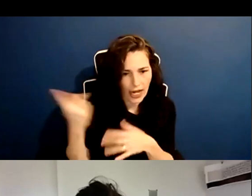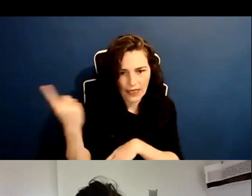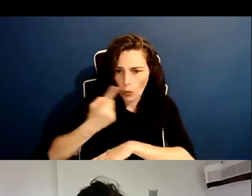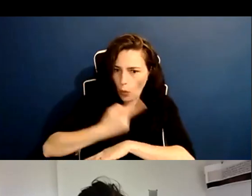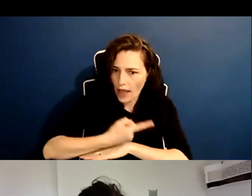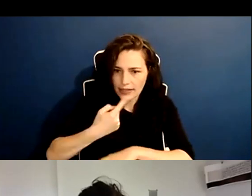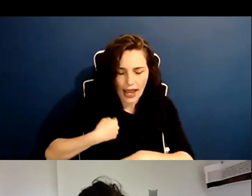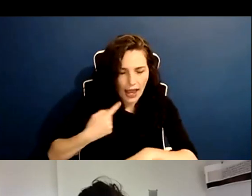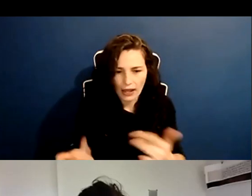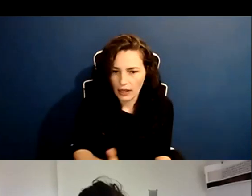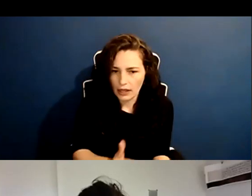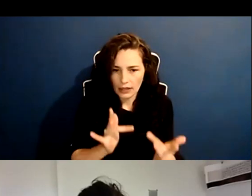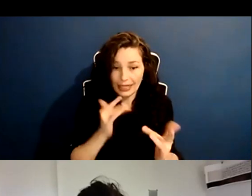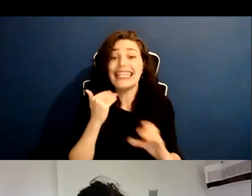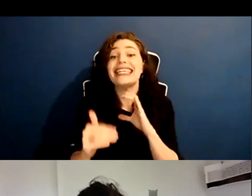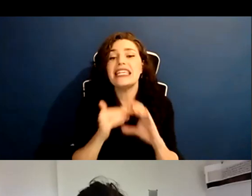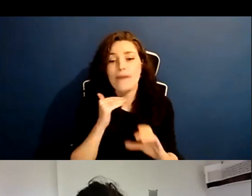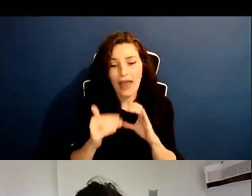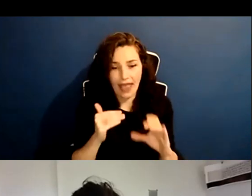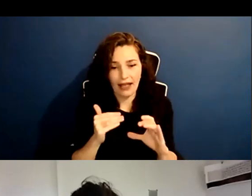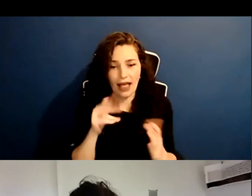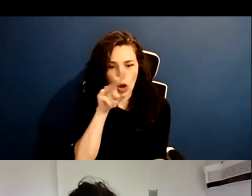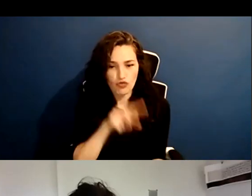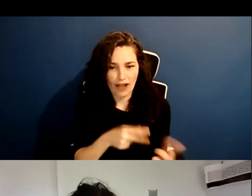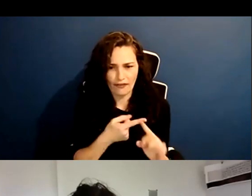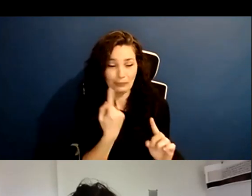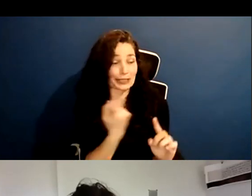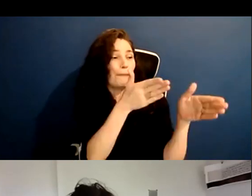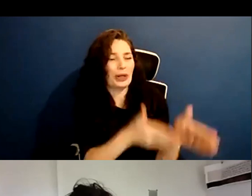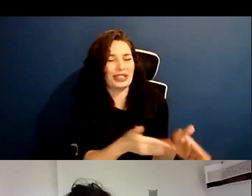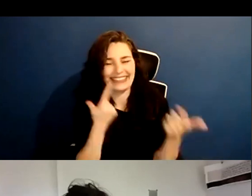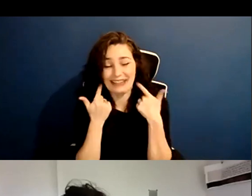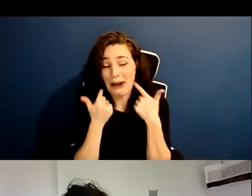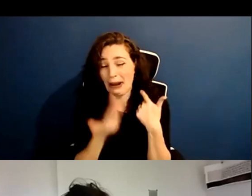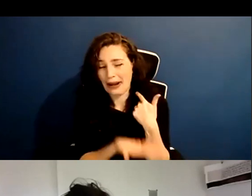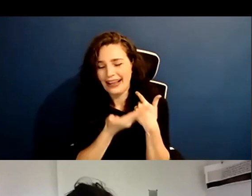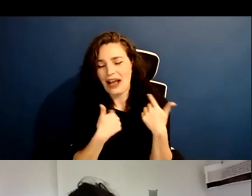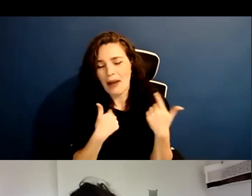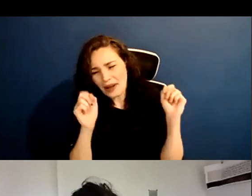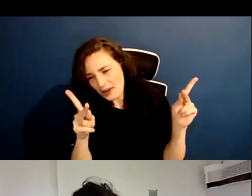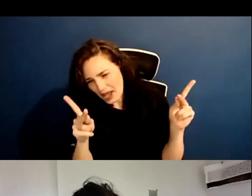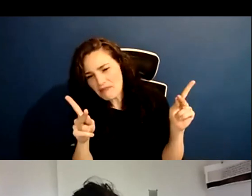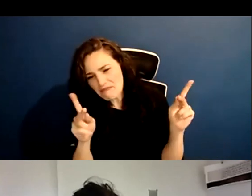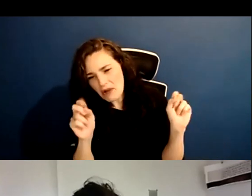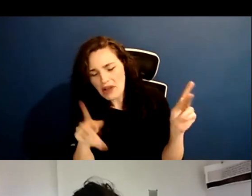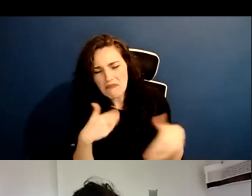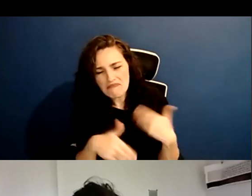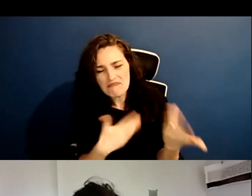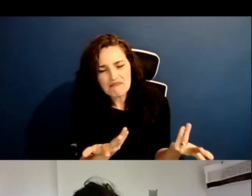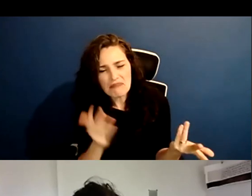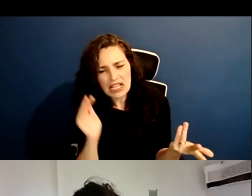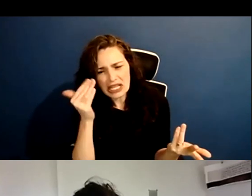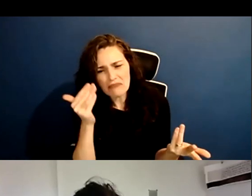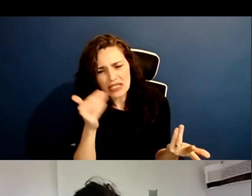I receive an email from this person, yeah? And then I'm like, okay, anyway. It sounded like a